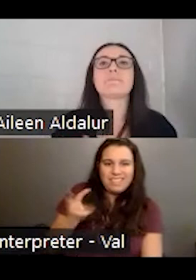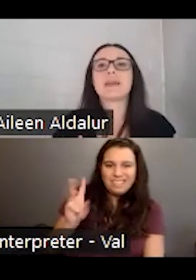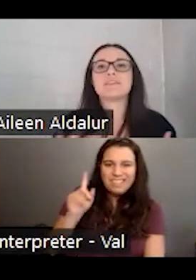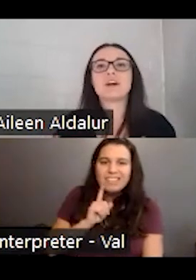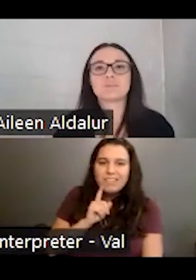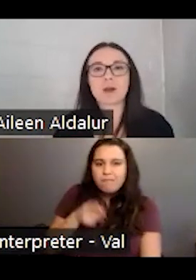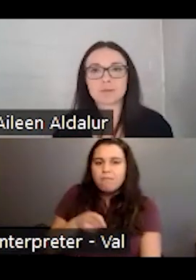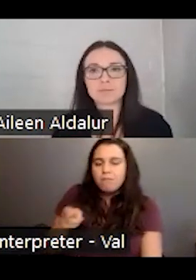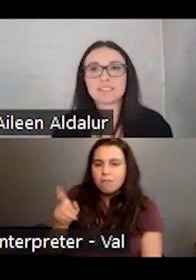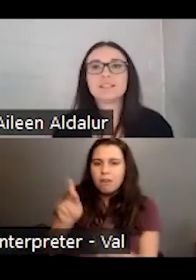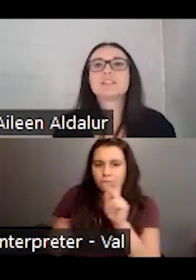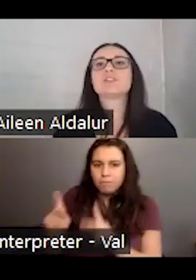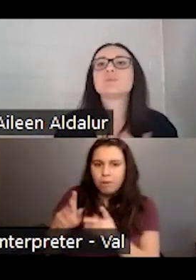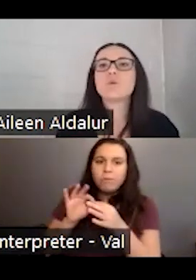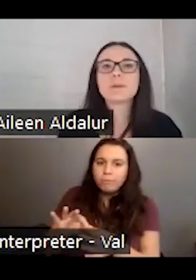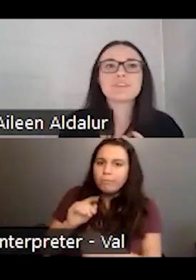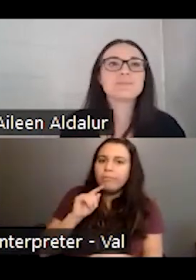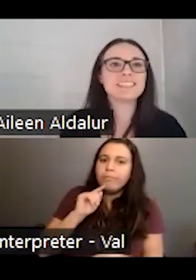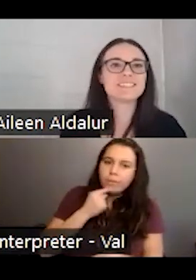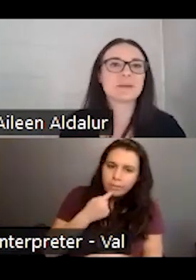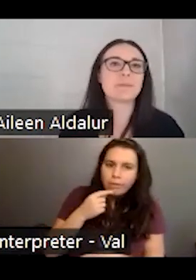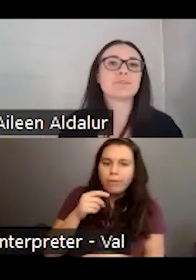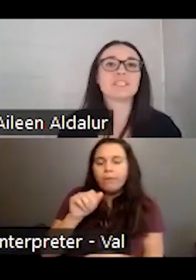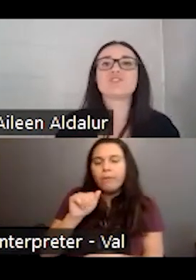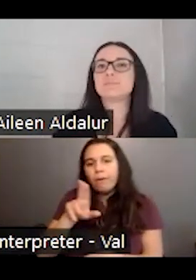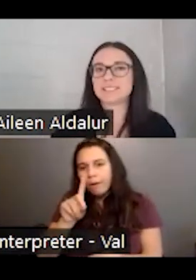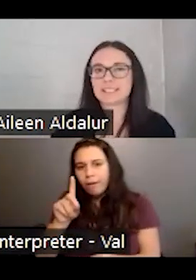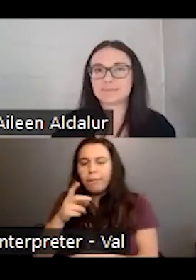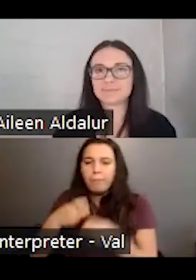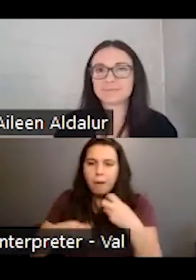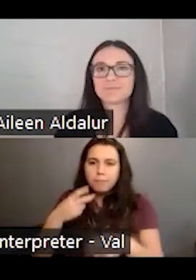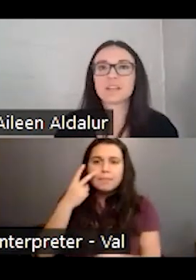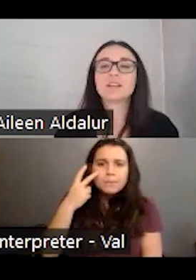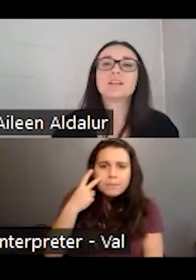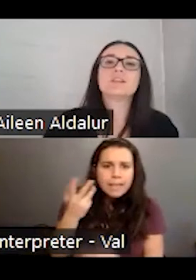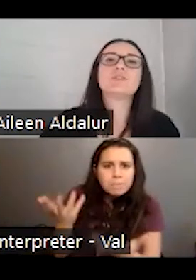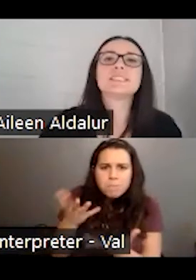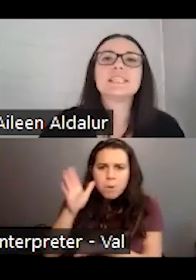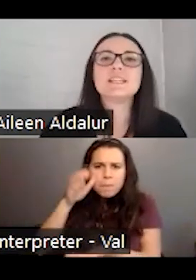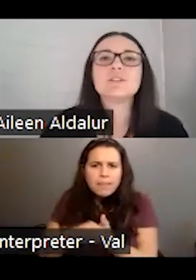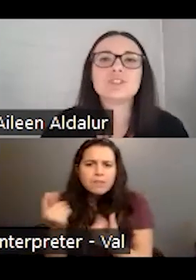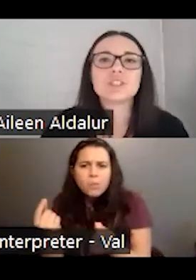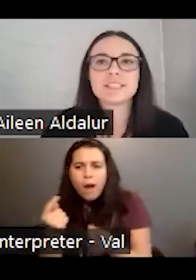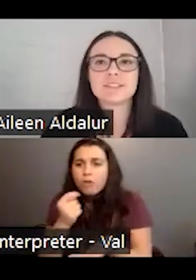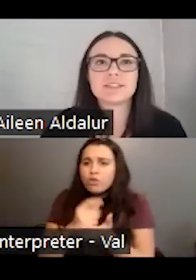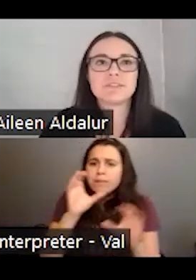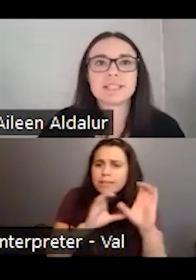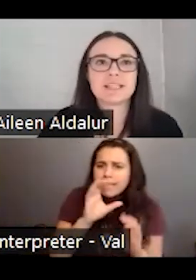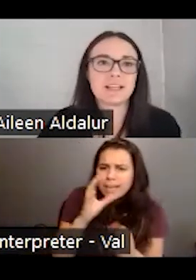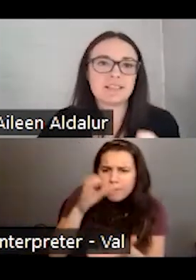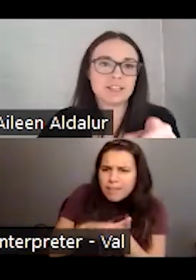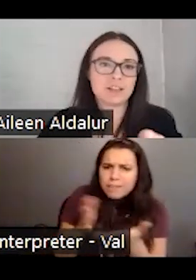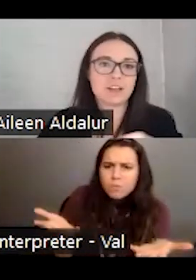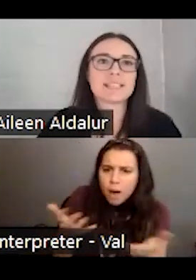use and behavioral health problems to learn more about their beliefs that may predict treatment seeking. You can see the inclusion criteria for